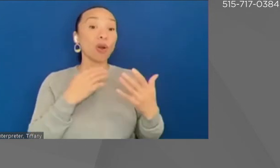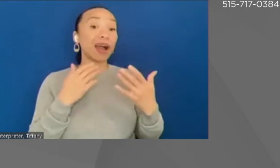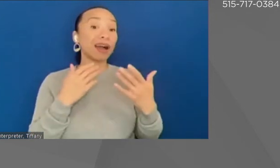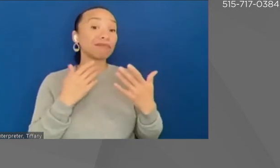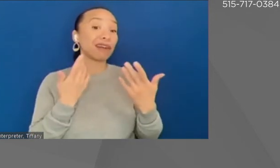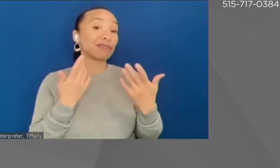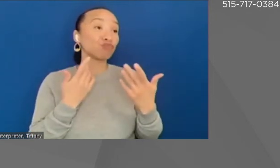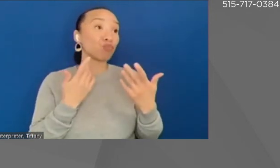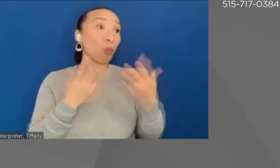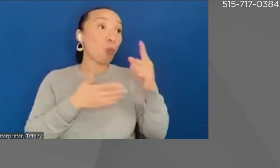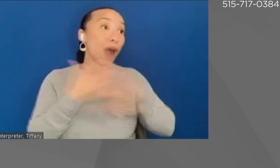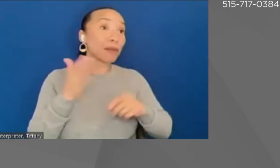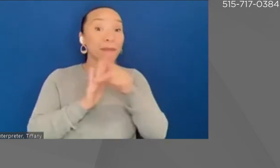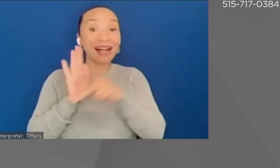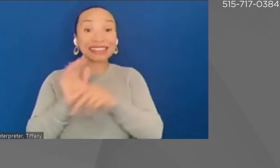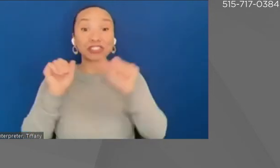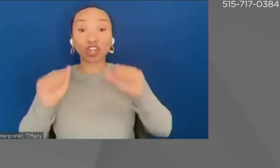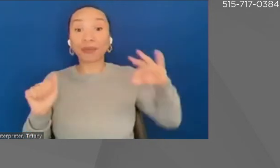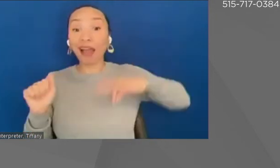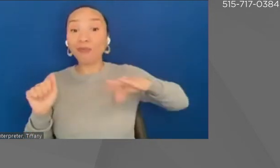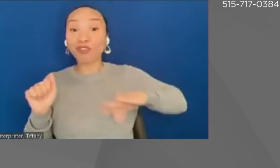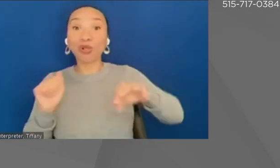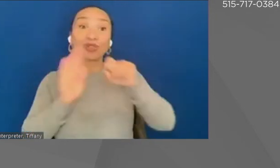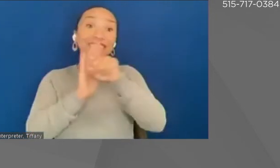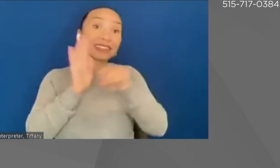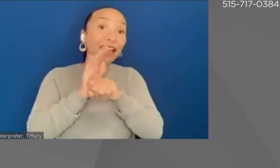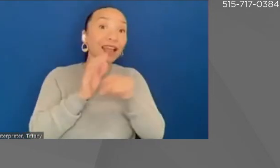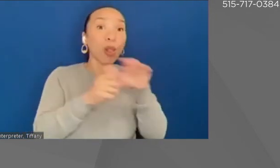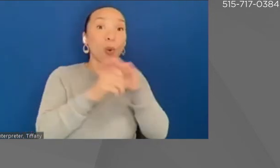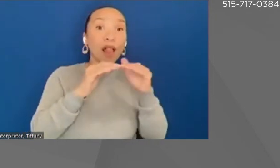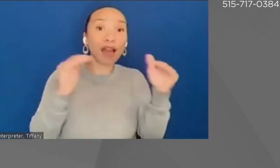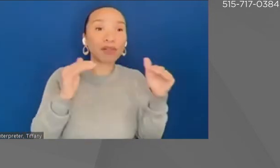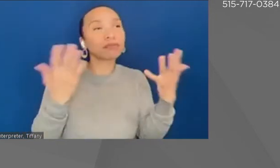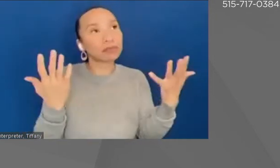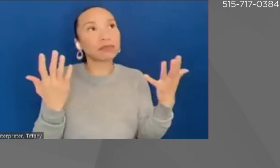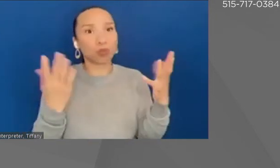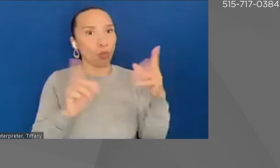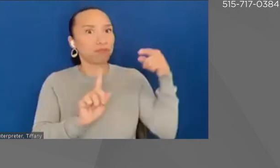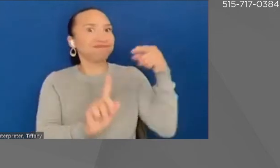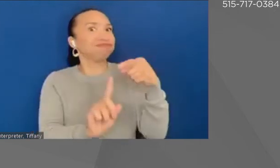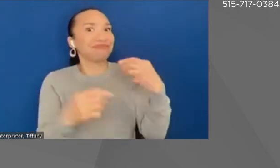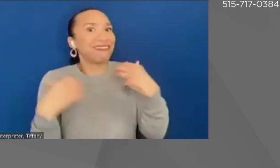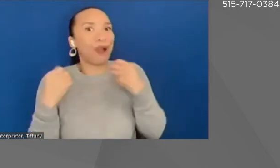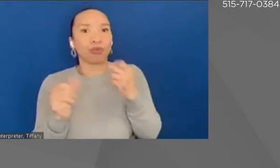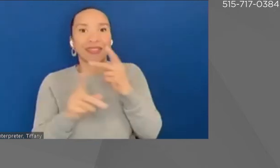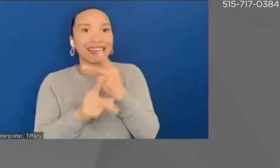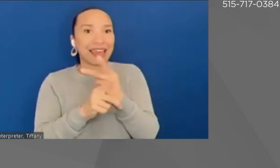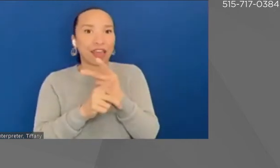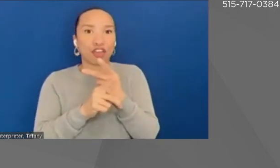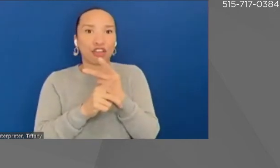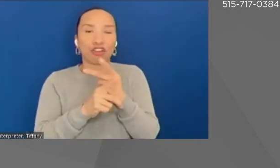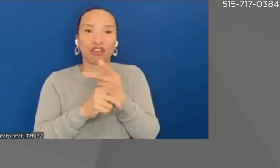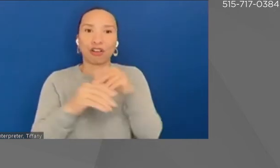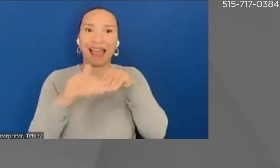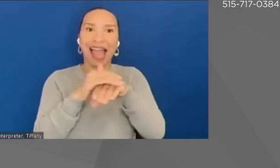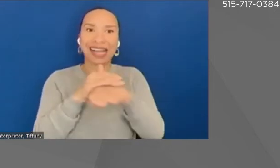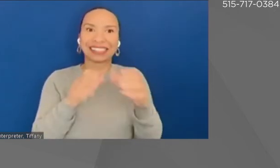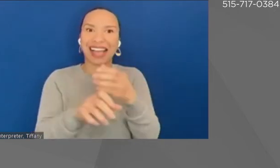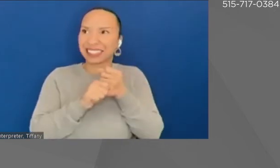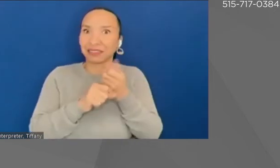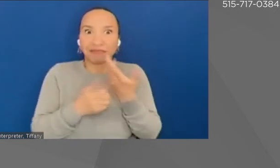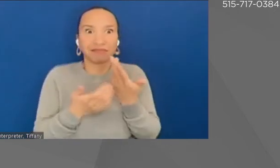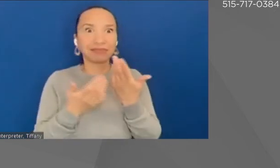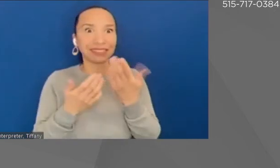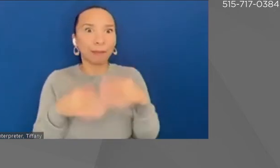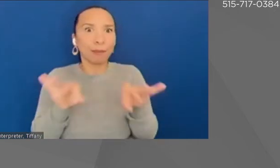at the state and local level, I mean, healthcare access is critical. Making sure people have access to the healthcare they